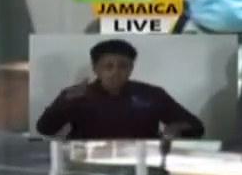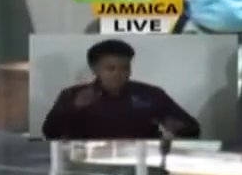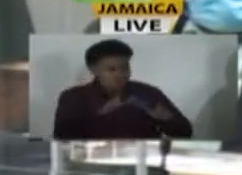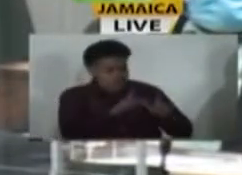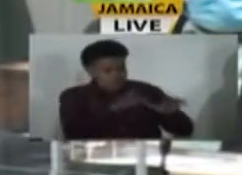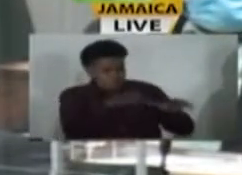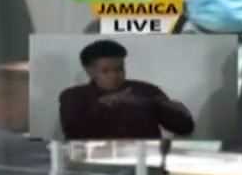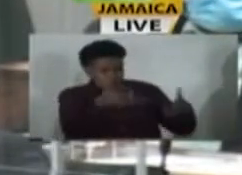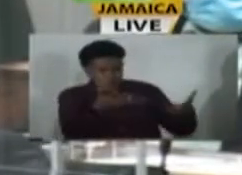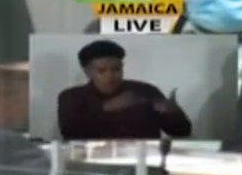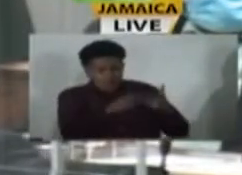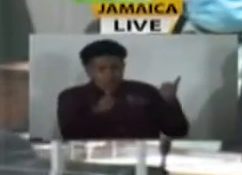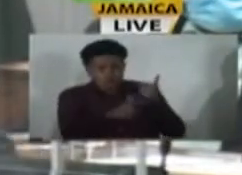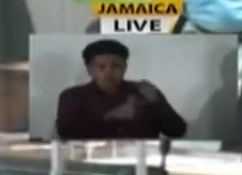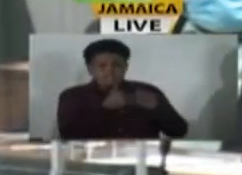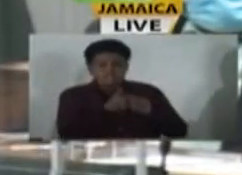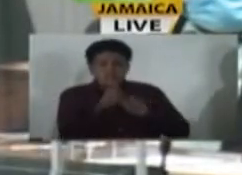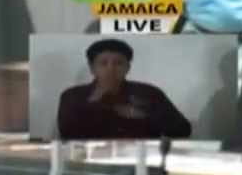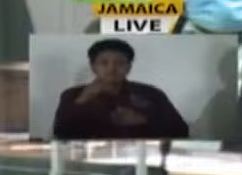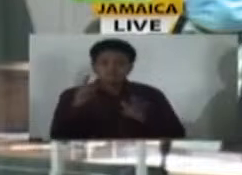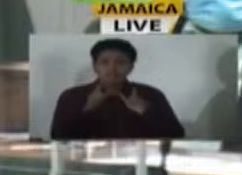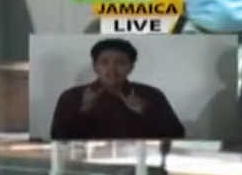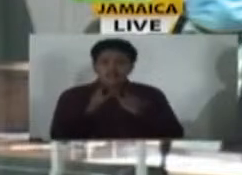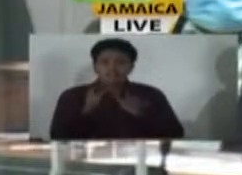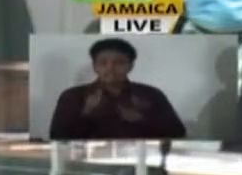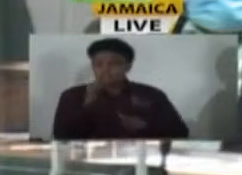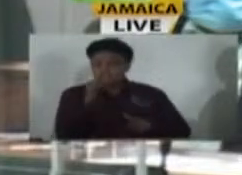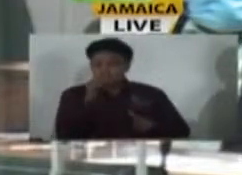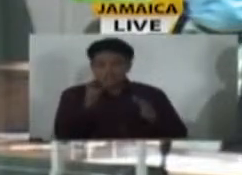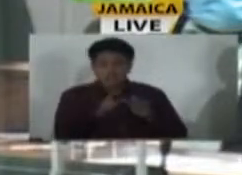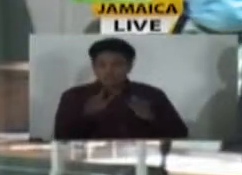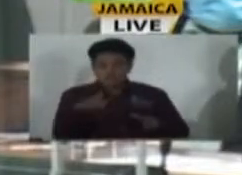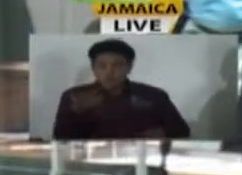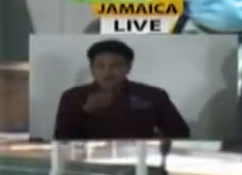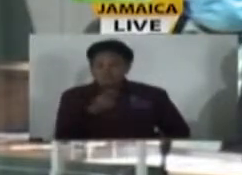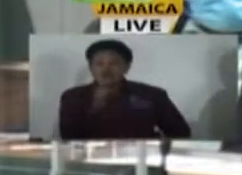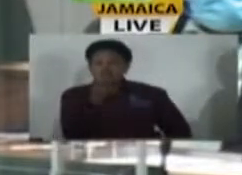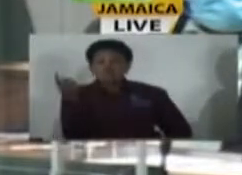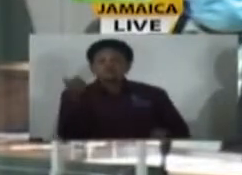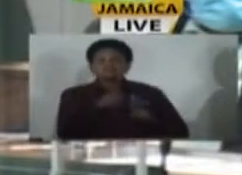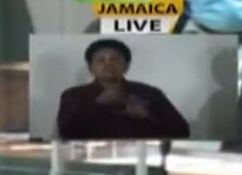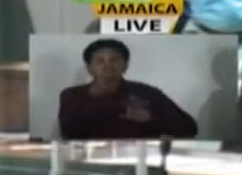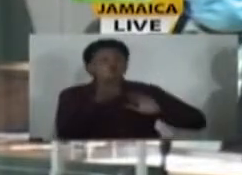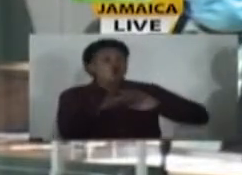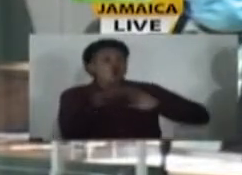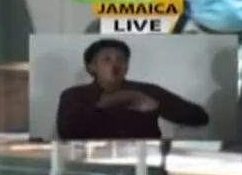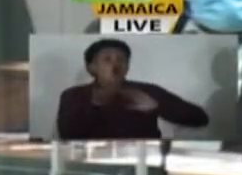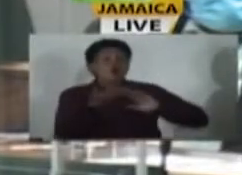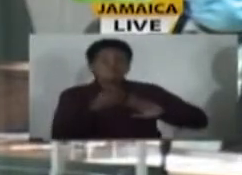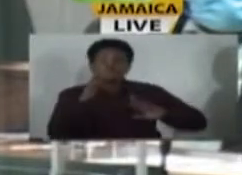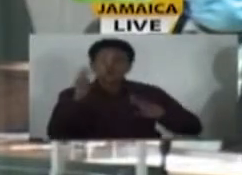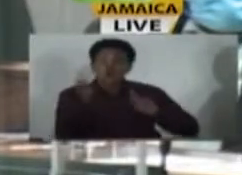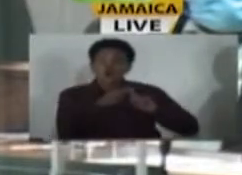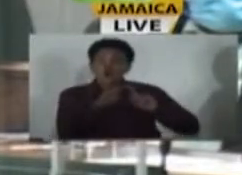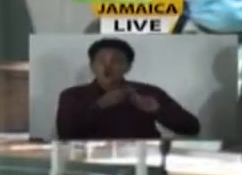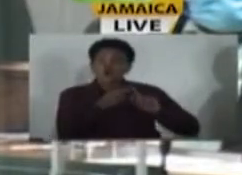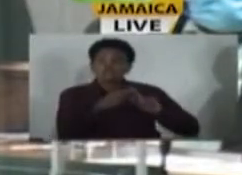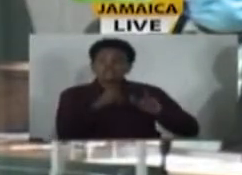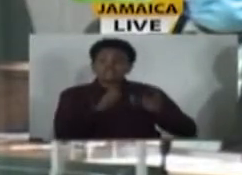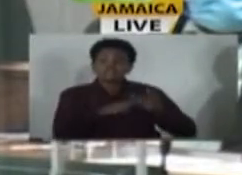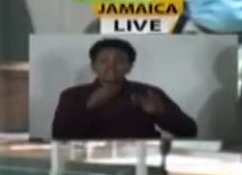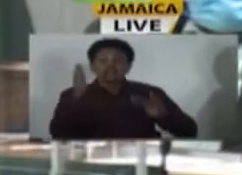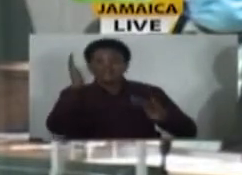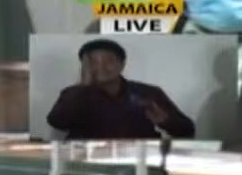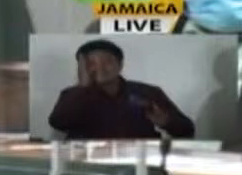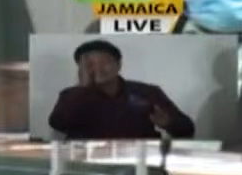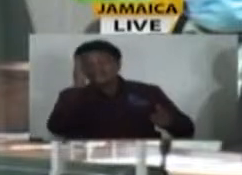license under the spirit license. Anyone who operates a hotel, a